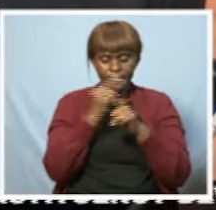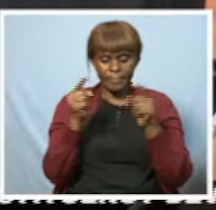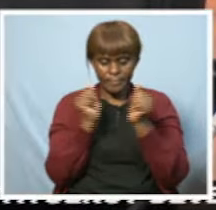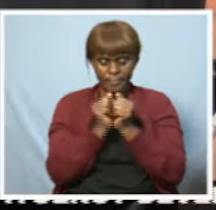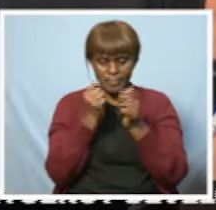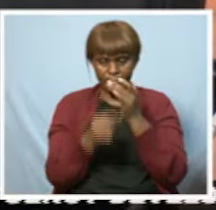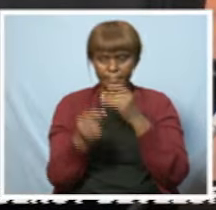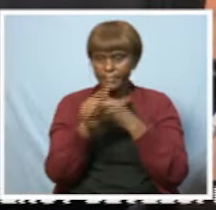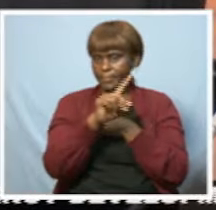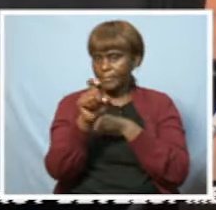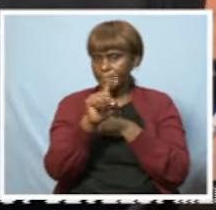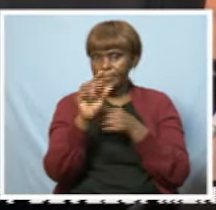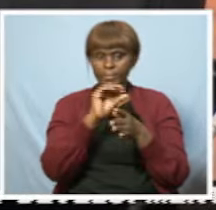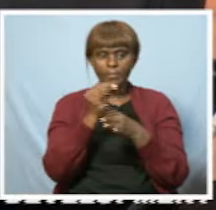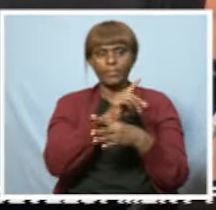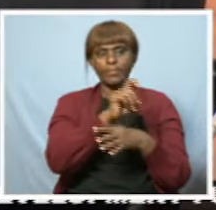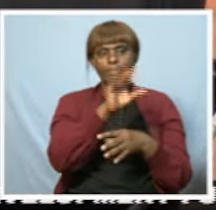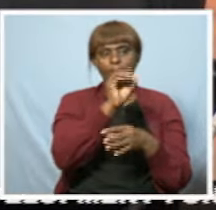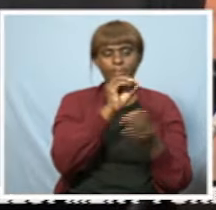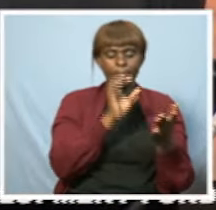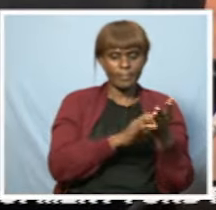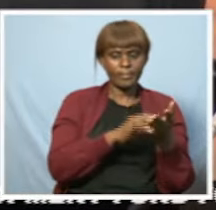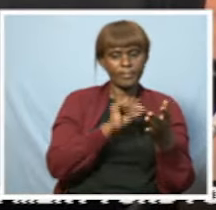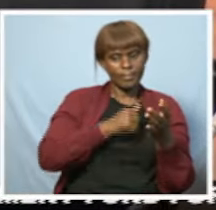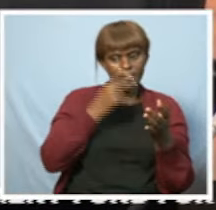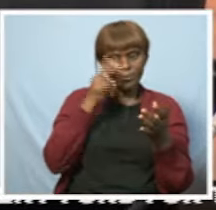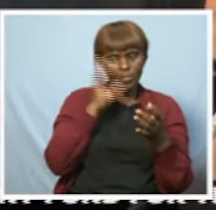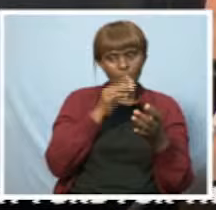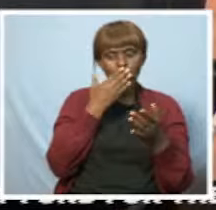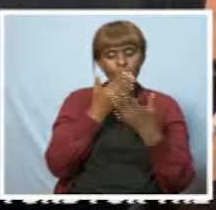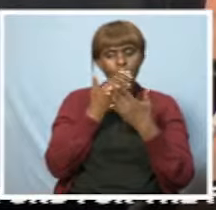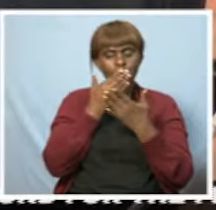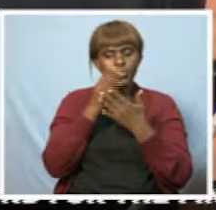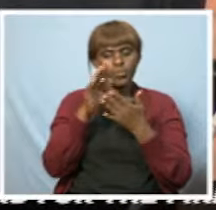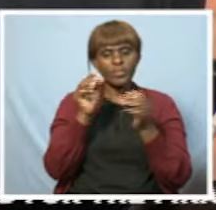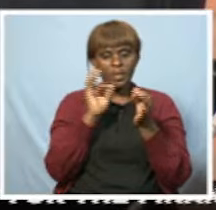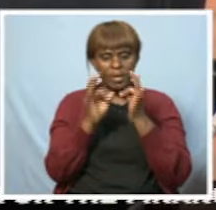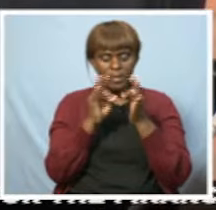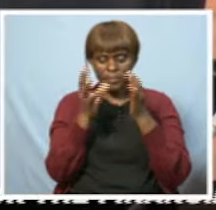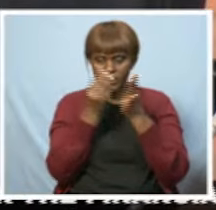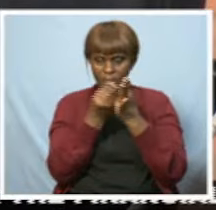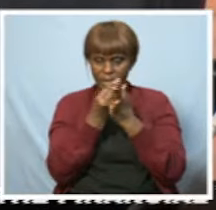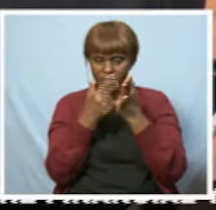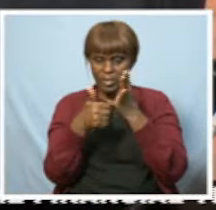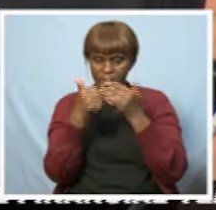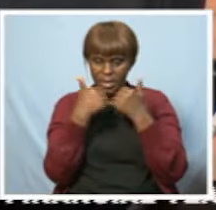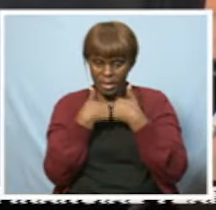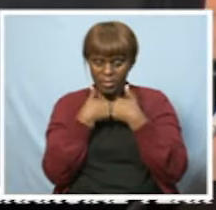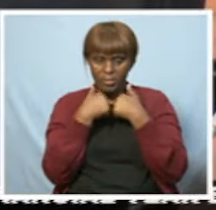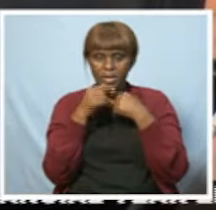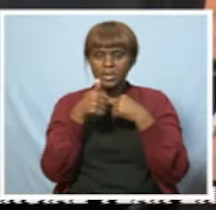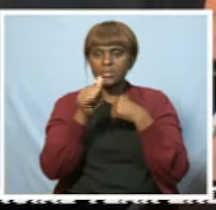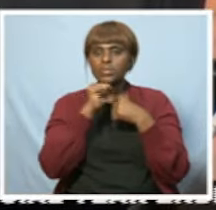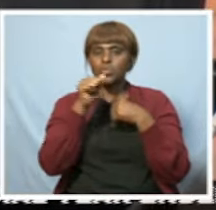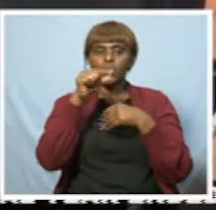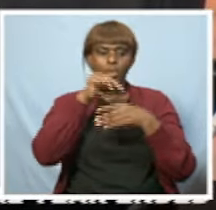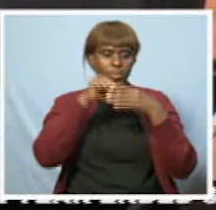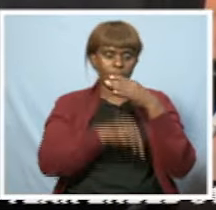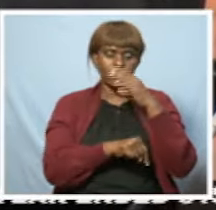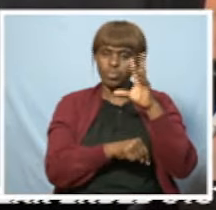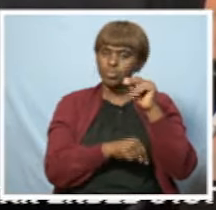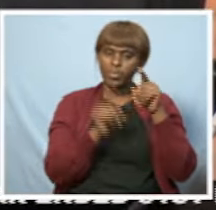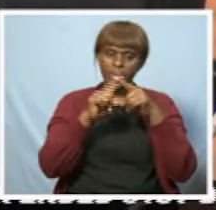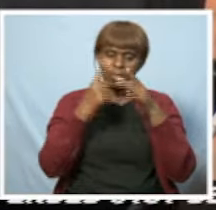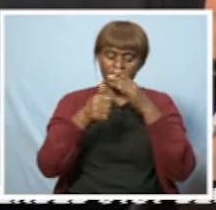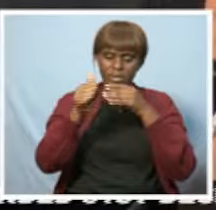the 100 or 50,000. So we saw it reasonable that with the money that they had, necessarily they could not drill boreholes, but